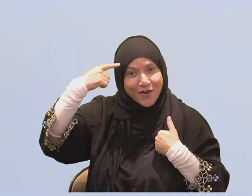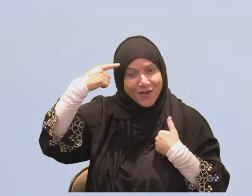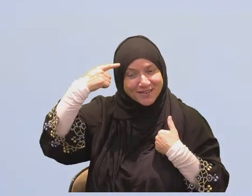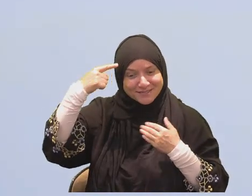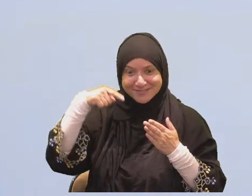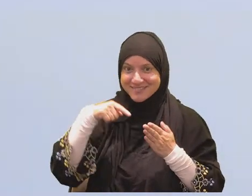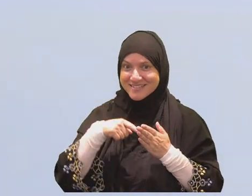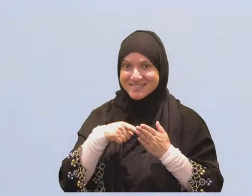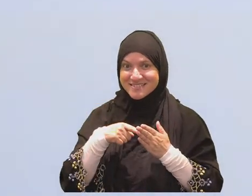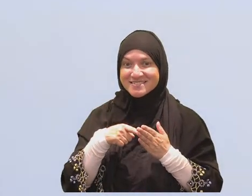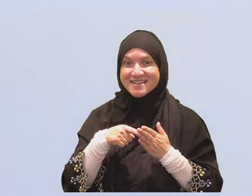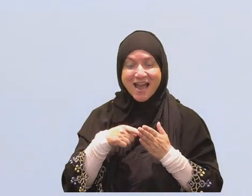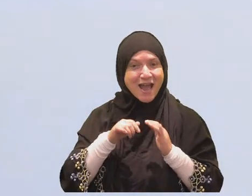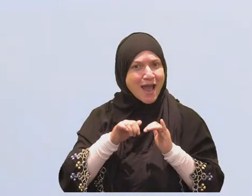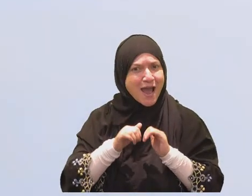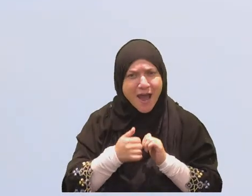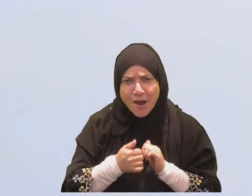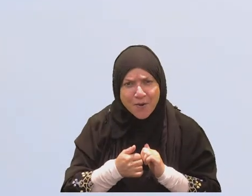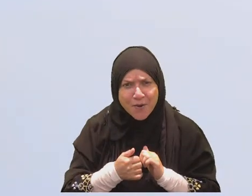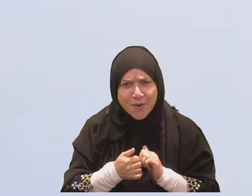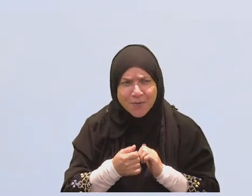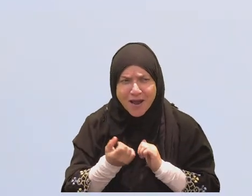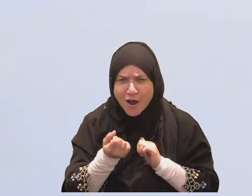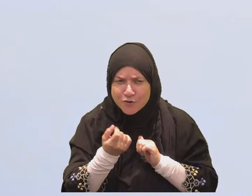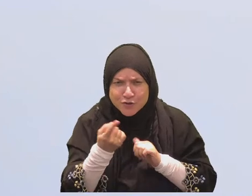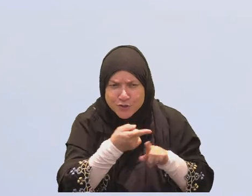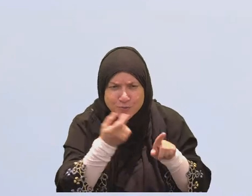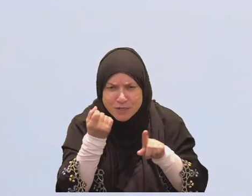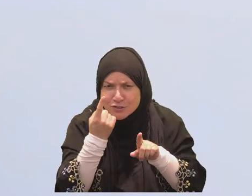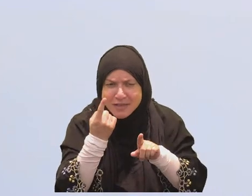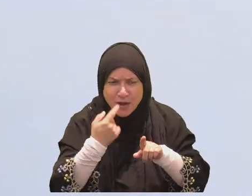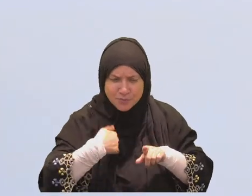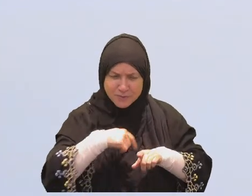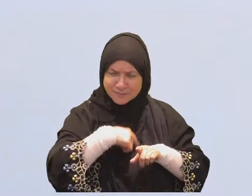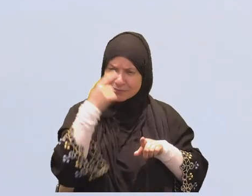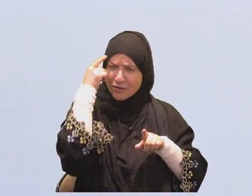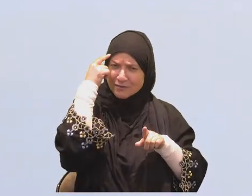creation. Only human beings write poetry.